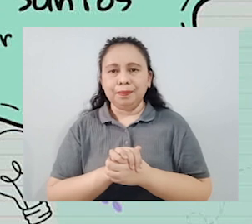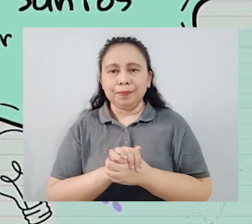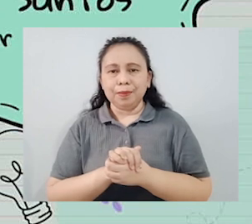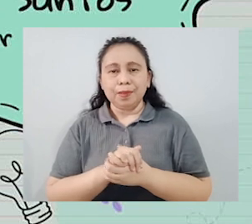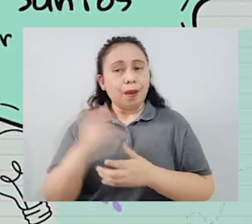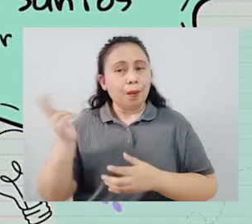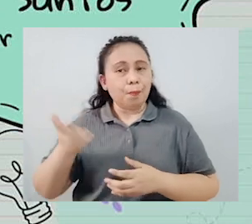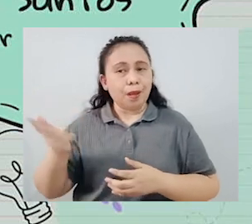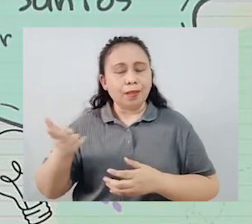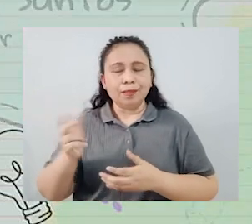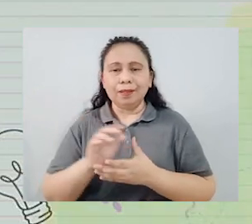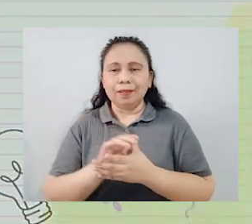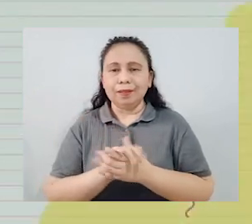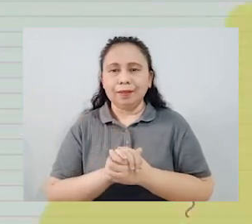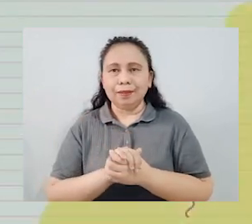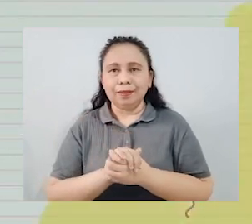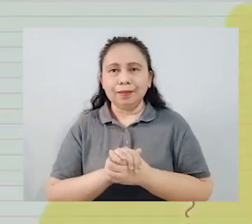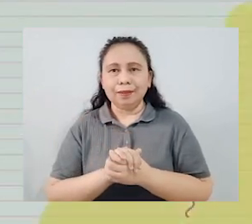Amazing!